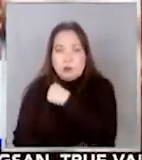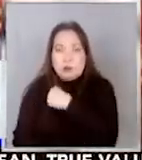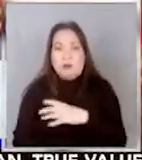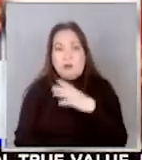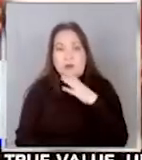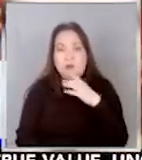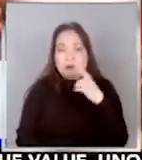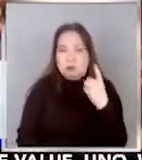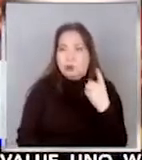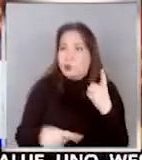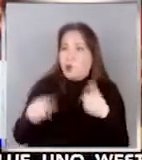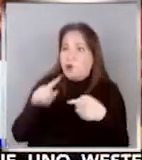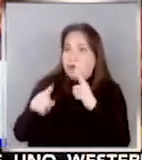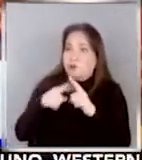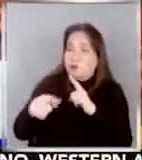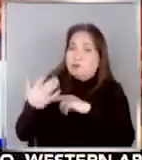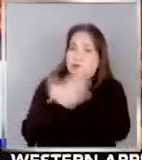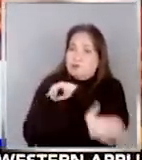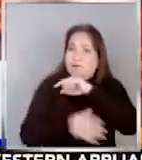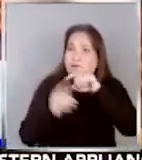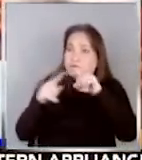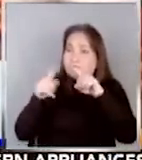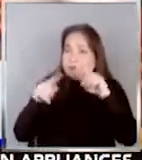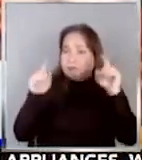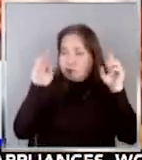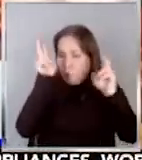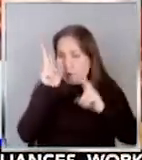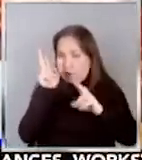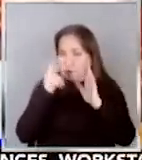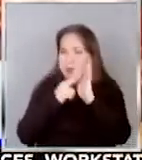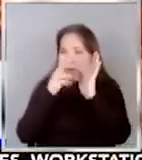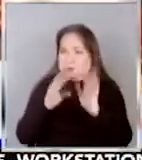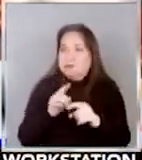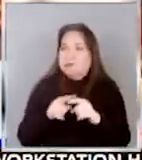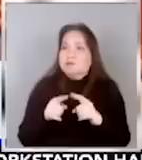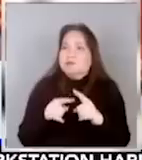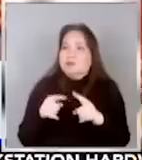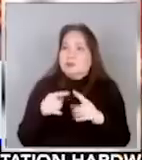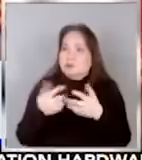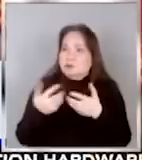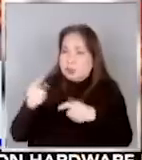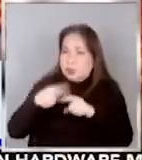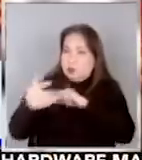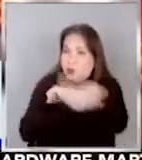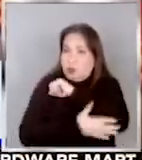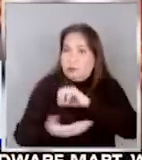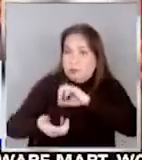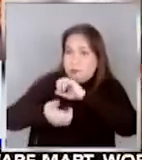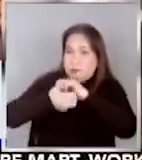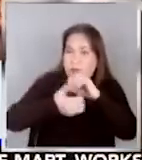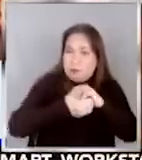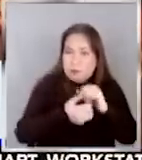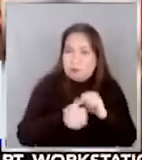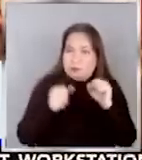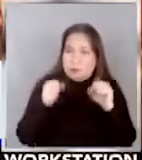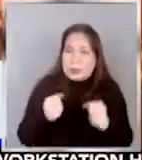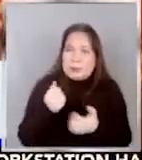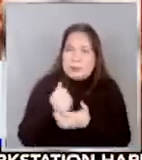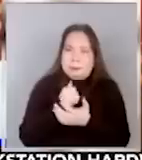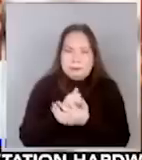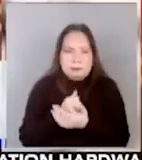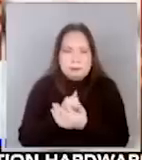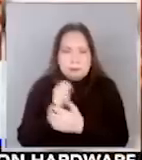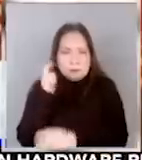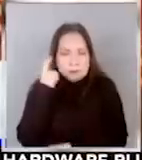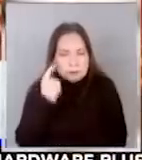for the mutual benefit of our peoples and our countries. To my able colleagues in government, may we be guided